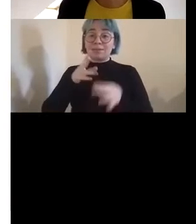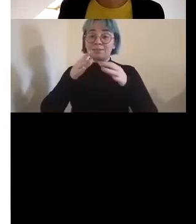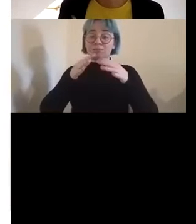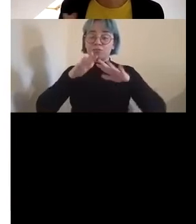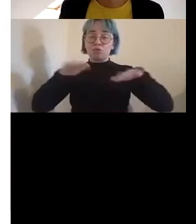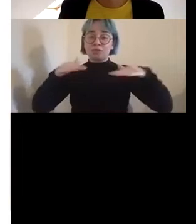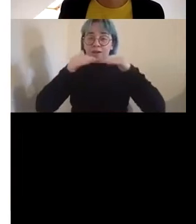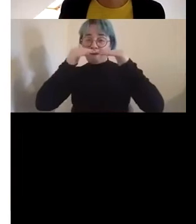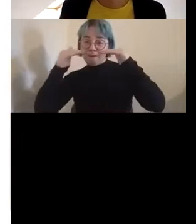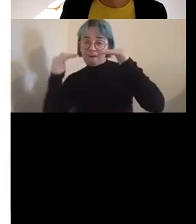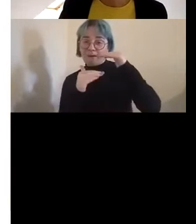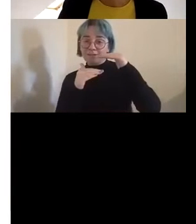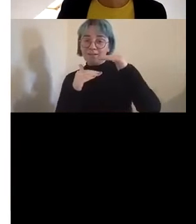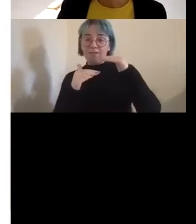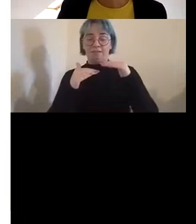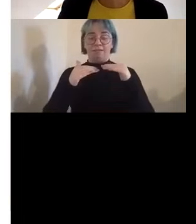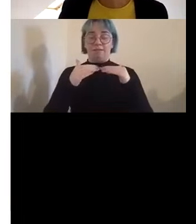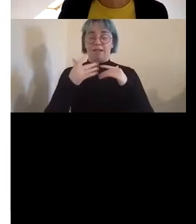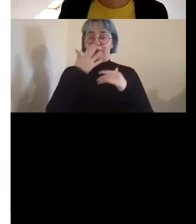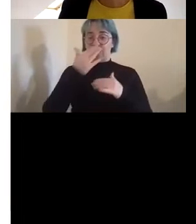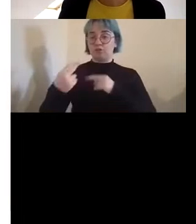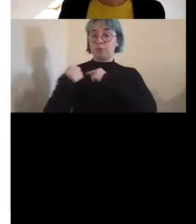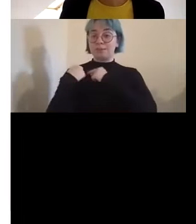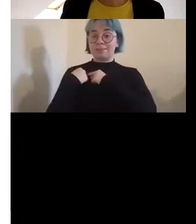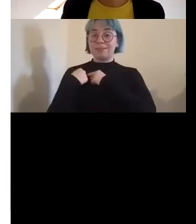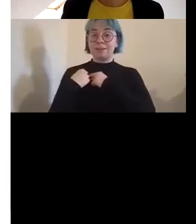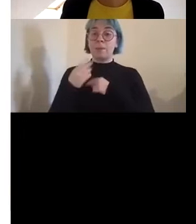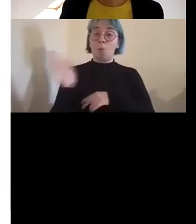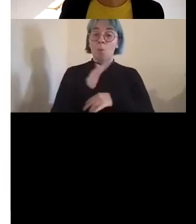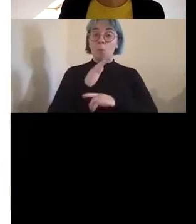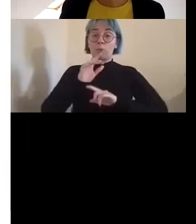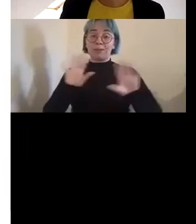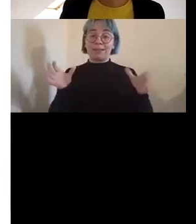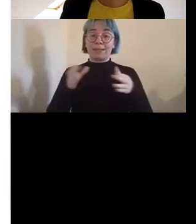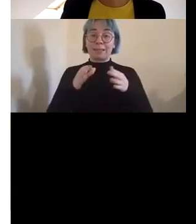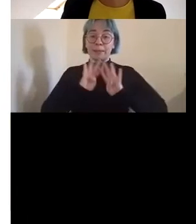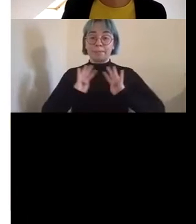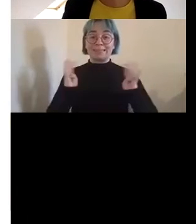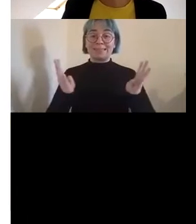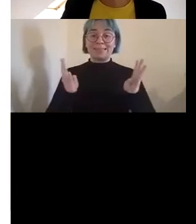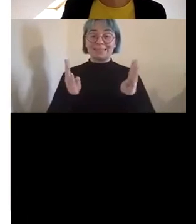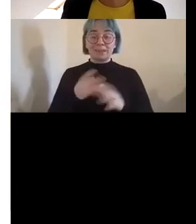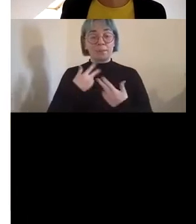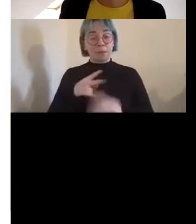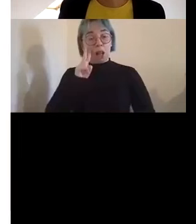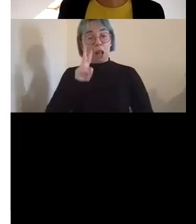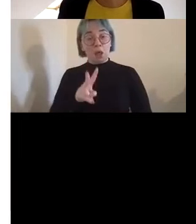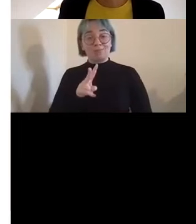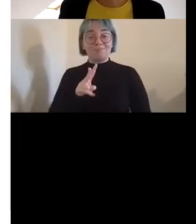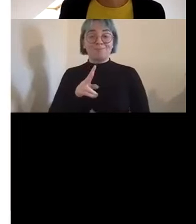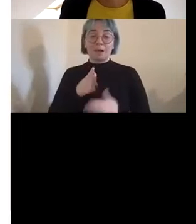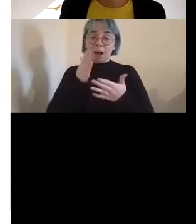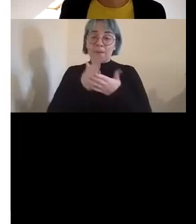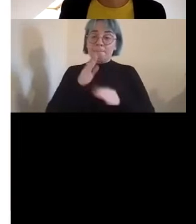age of criminal responsibility, but both the committee and the court have really looked at the practical way of the